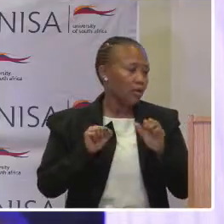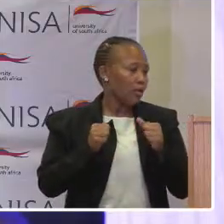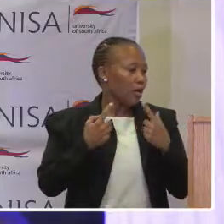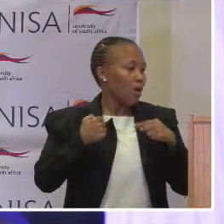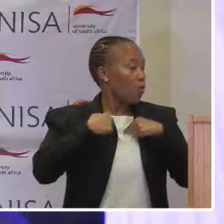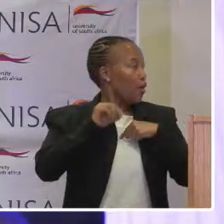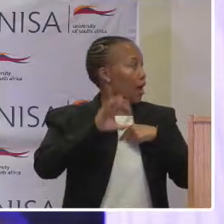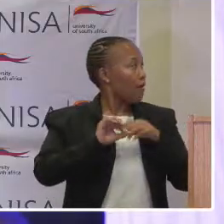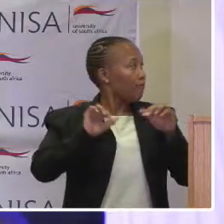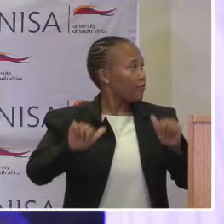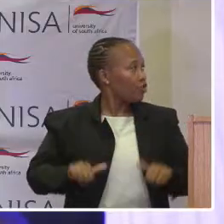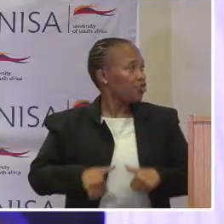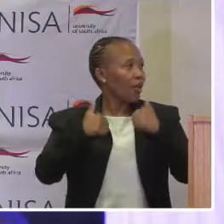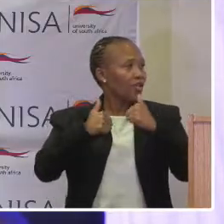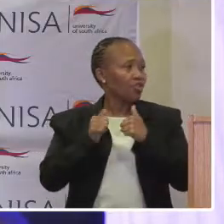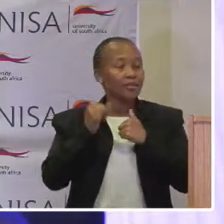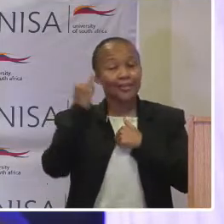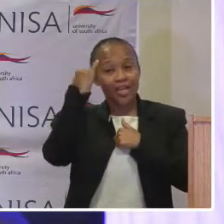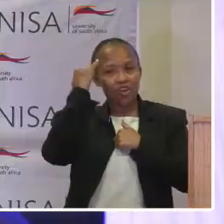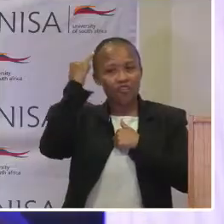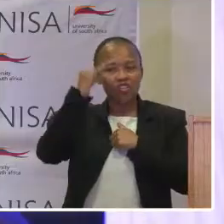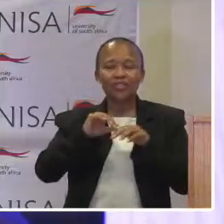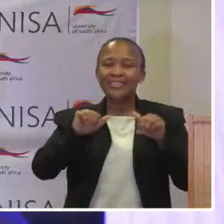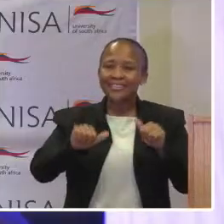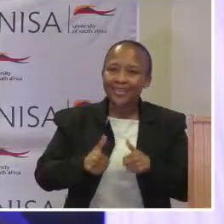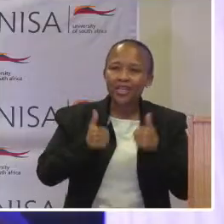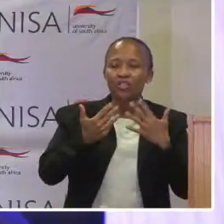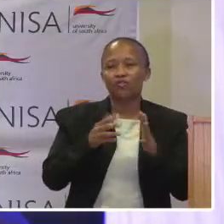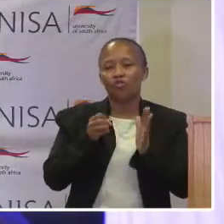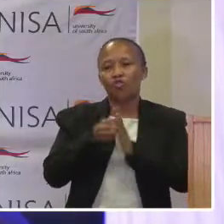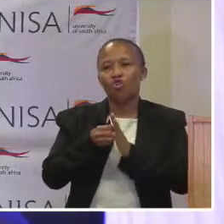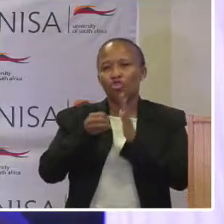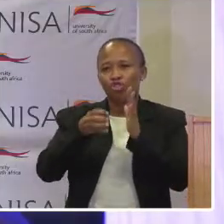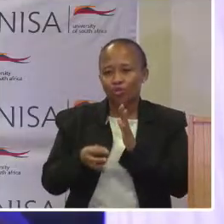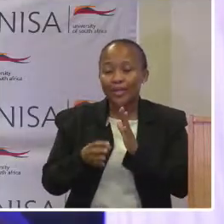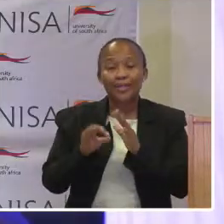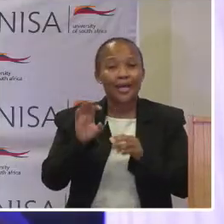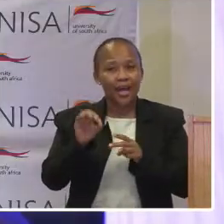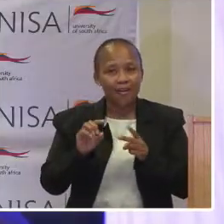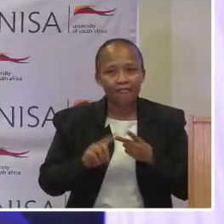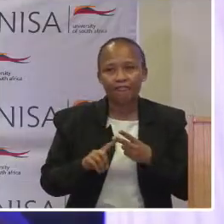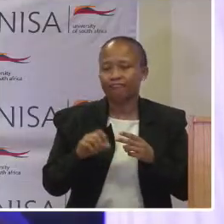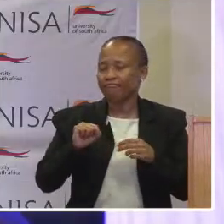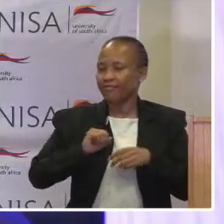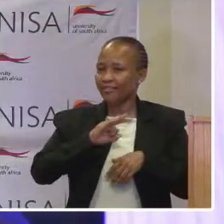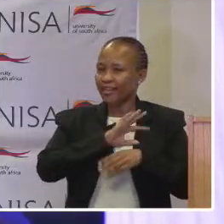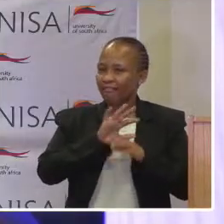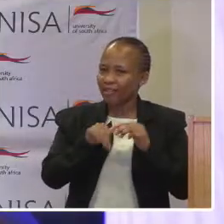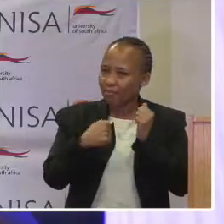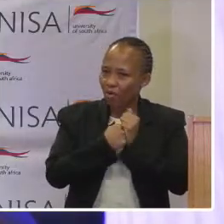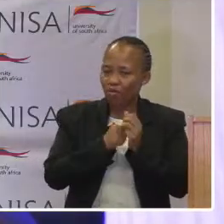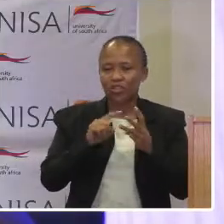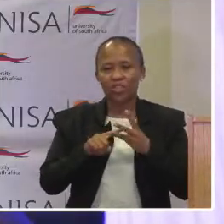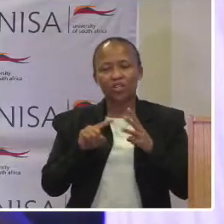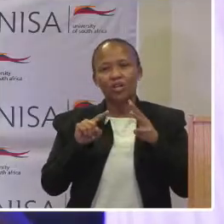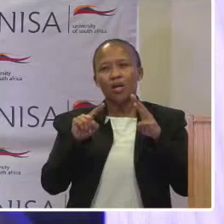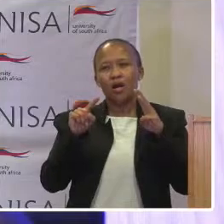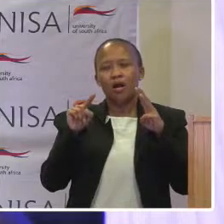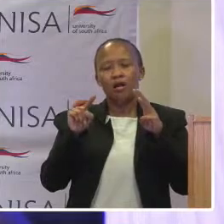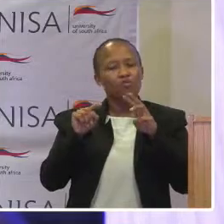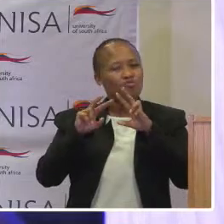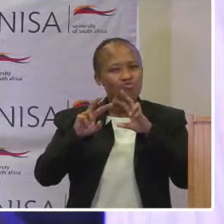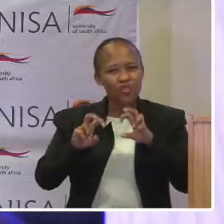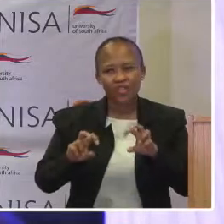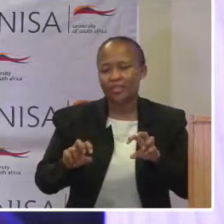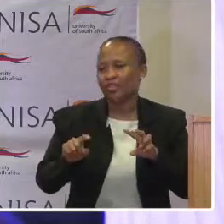challenges. We have these innovation challenges for students. We have it for support staff. We've got it for our researchers. And we've now implemented